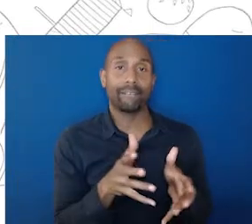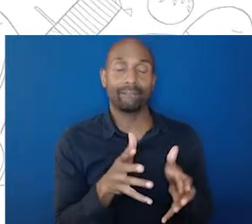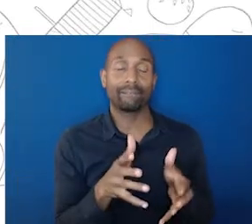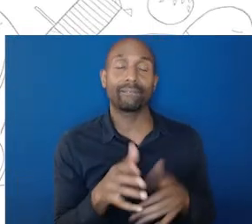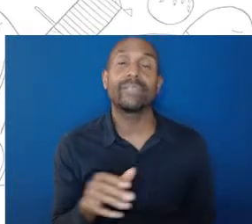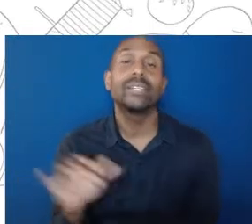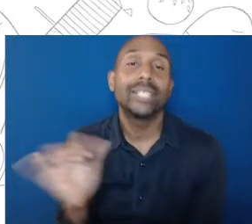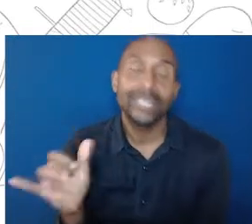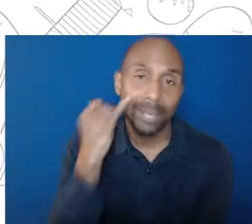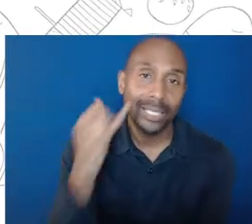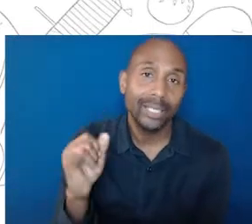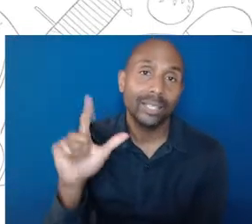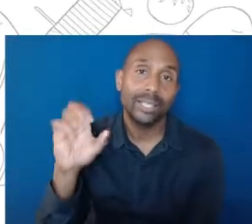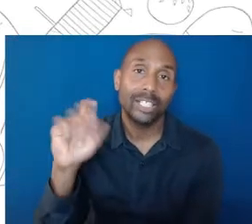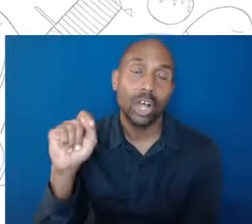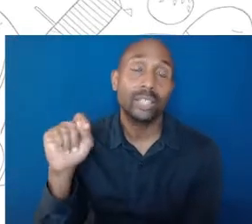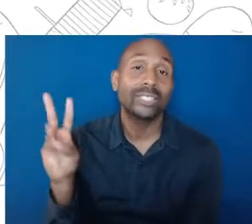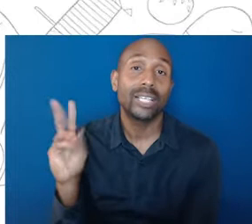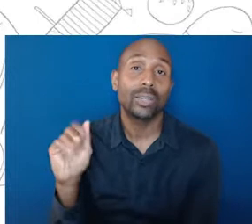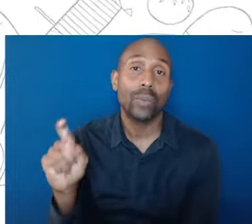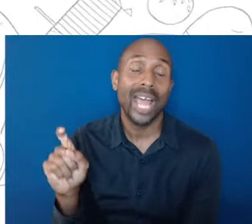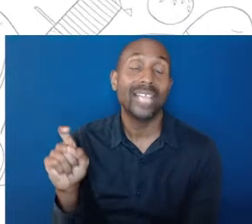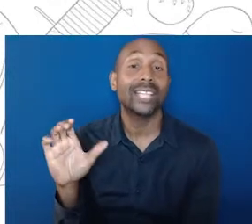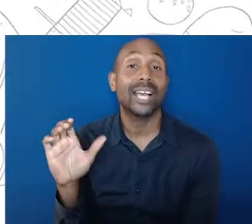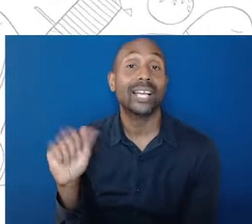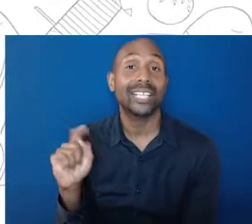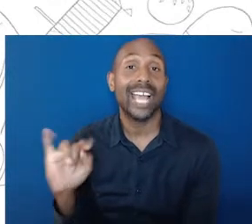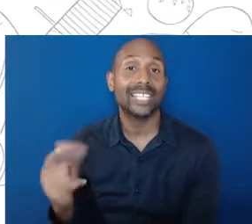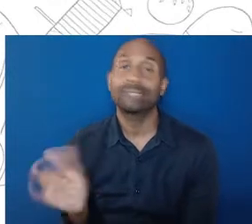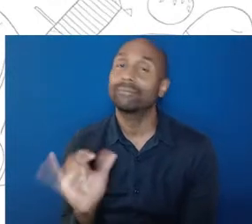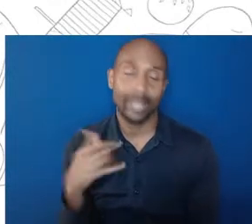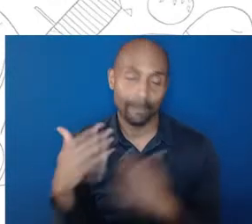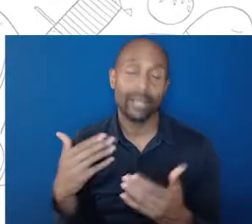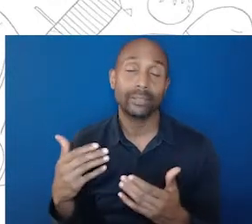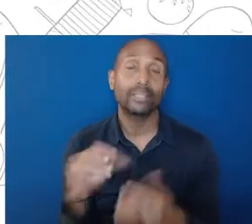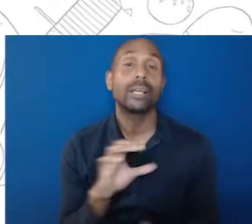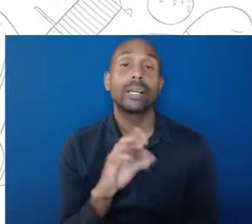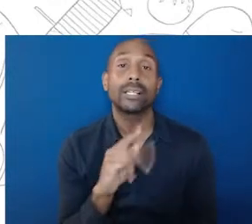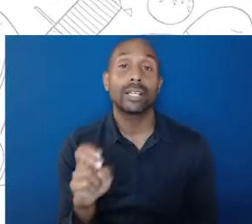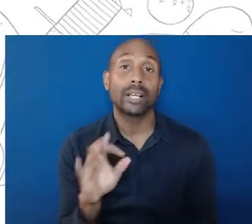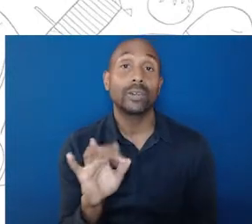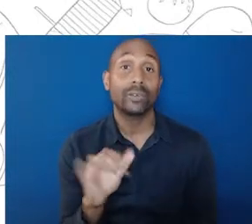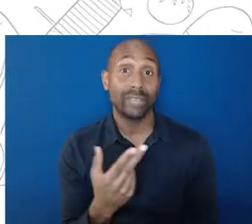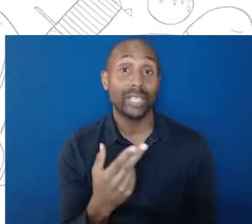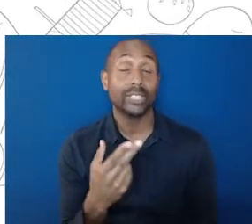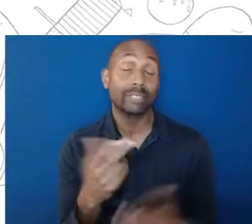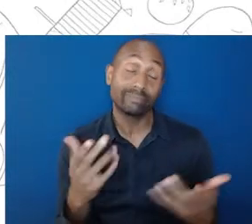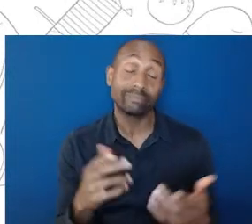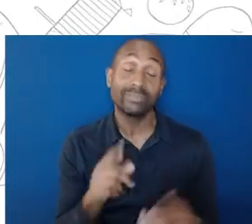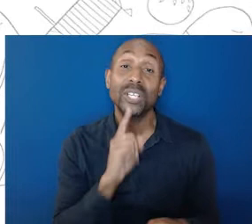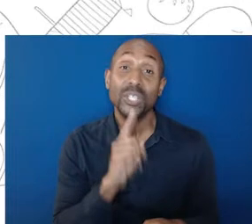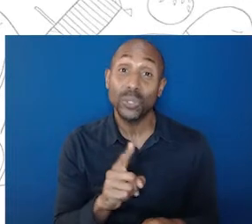press. Lost wax casting is with wax, and cuttlefish casting is with the